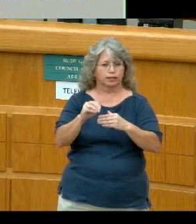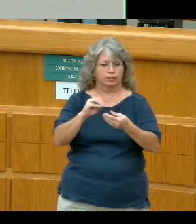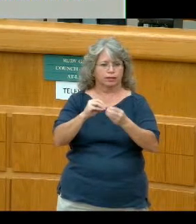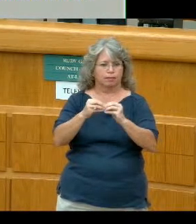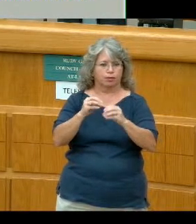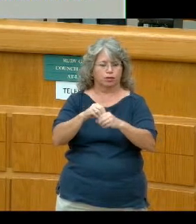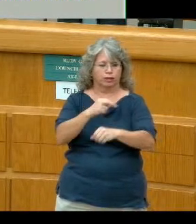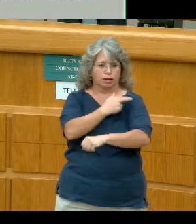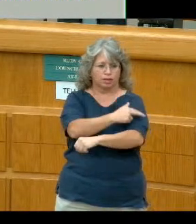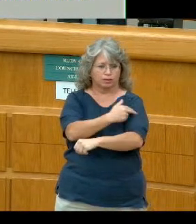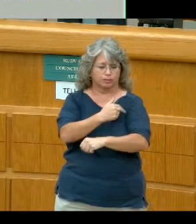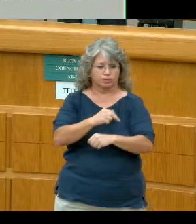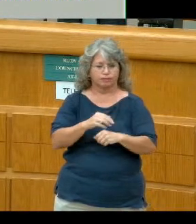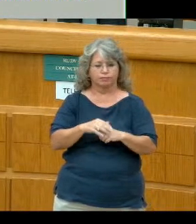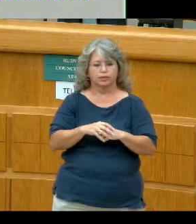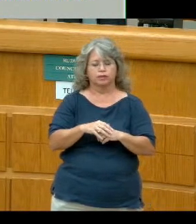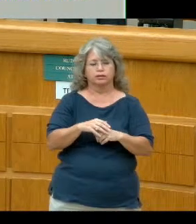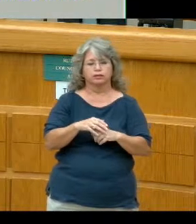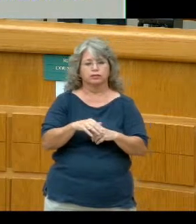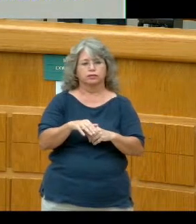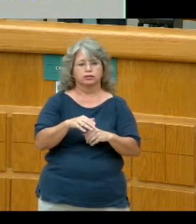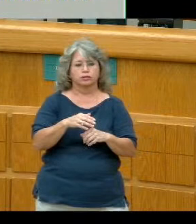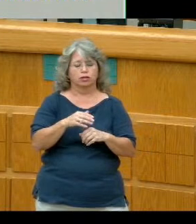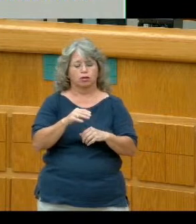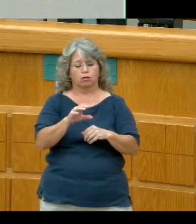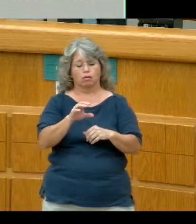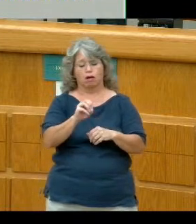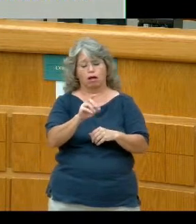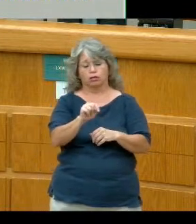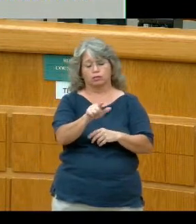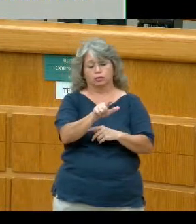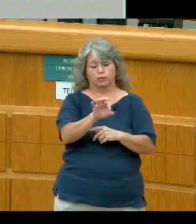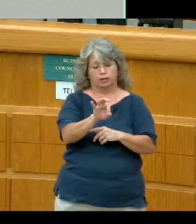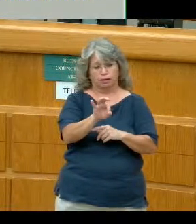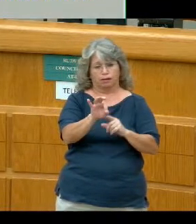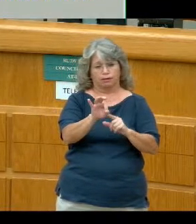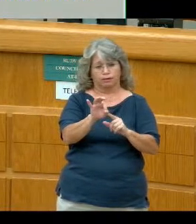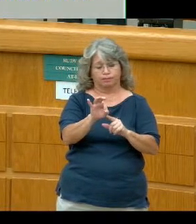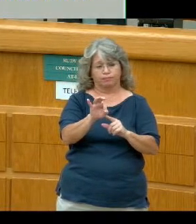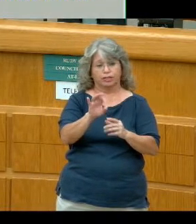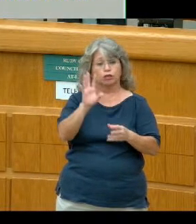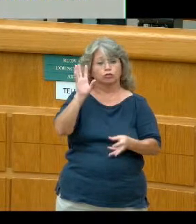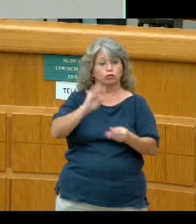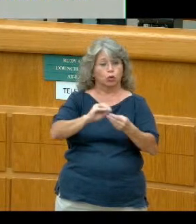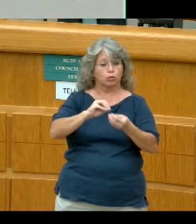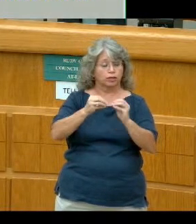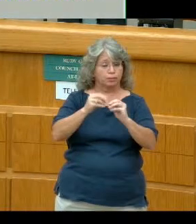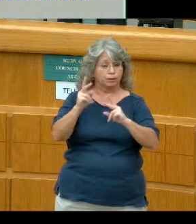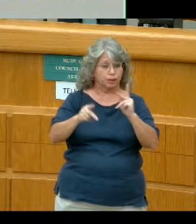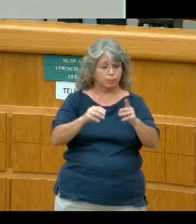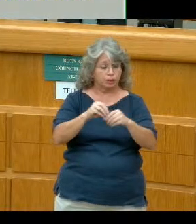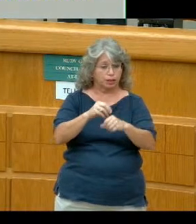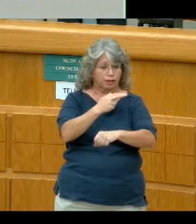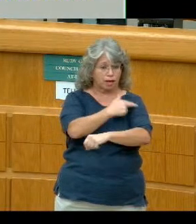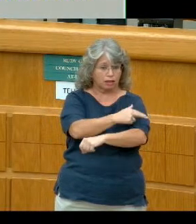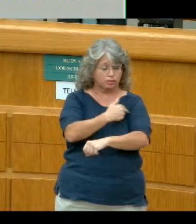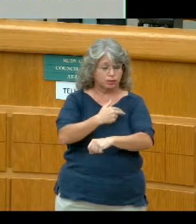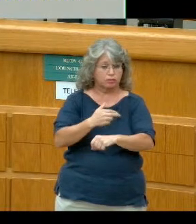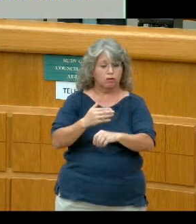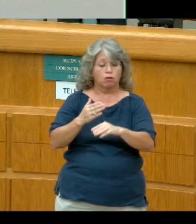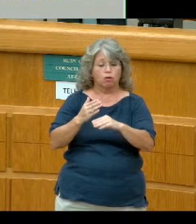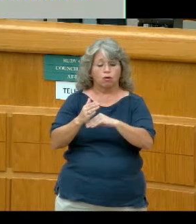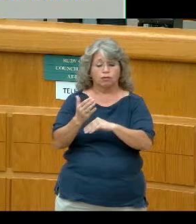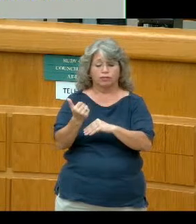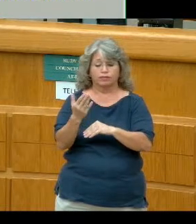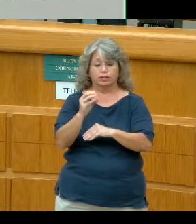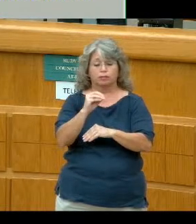rule. And so it's after 7 days on October 29th, 15% of the people in the hospital in the coastal bend for 7 days